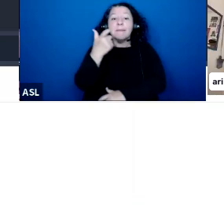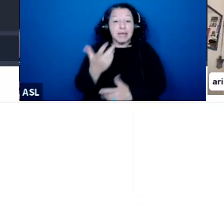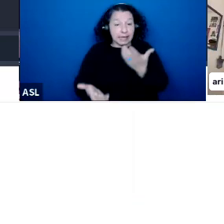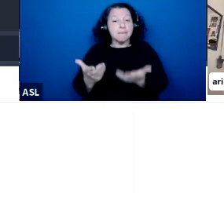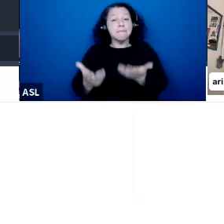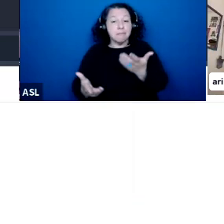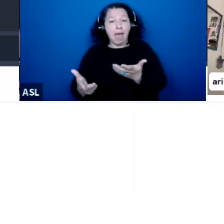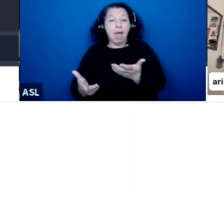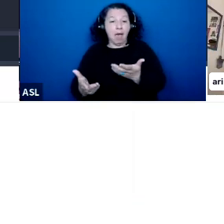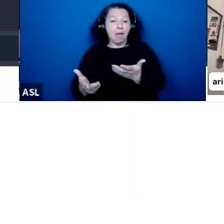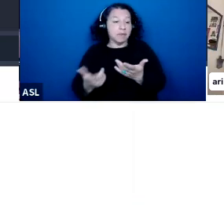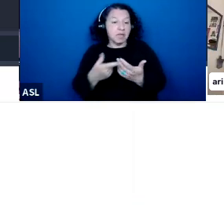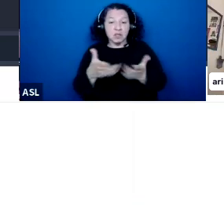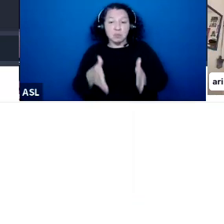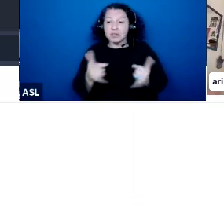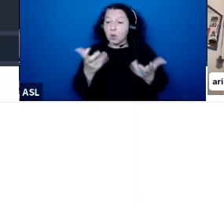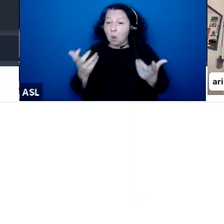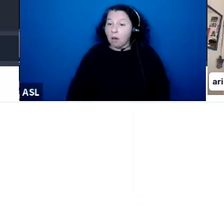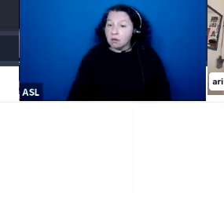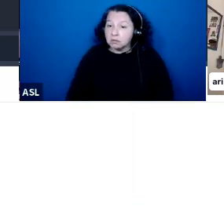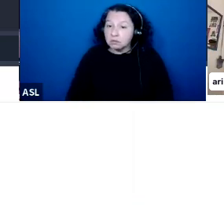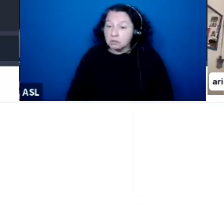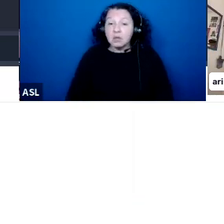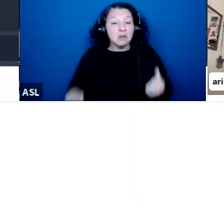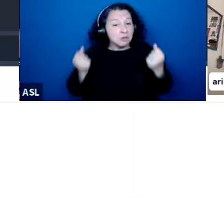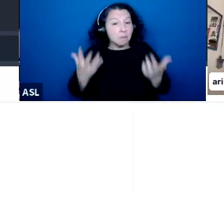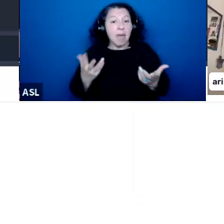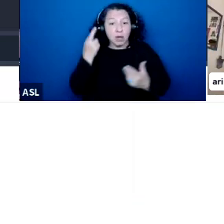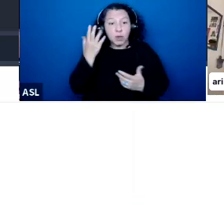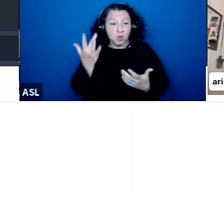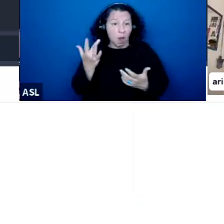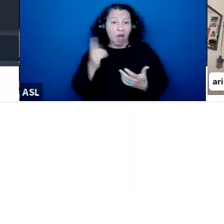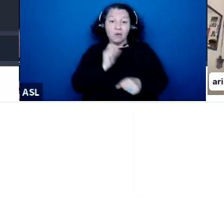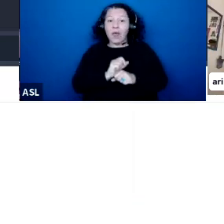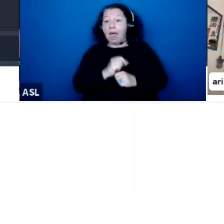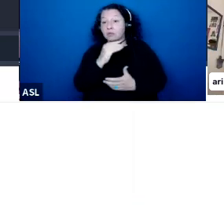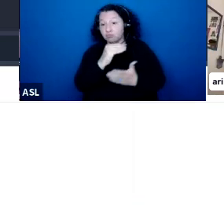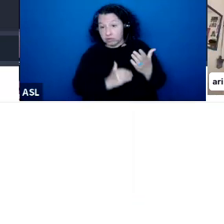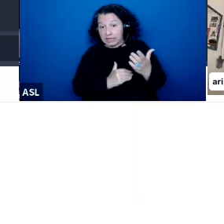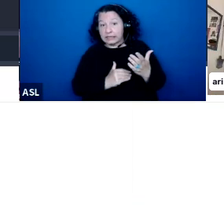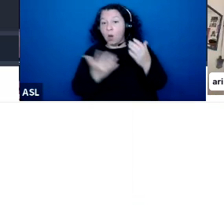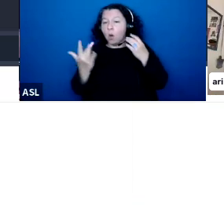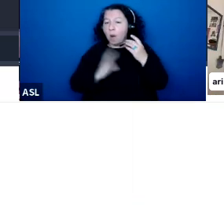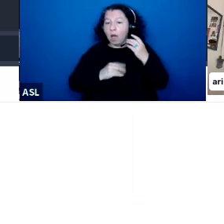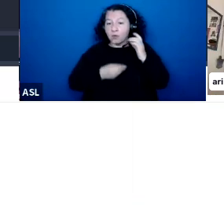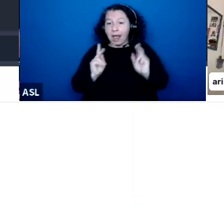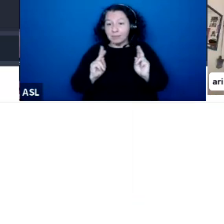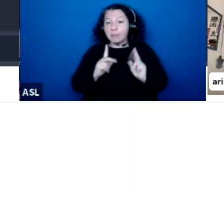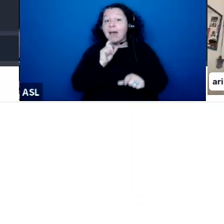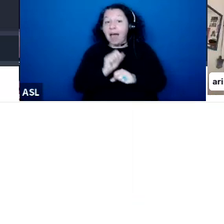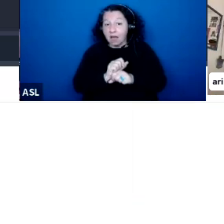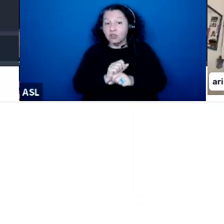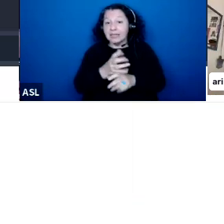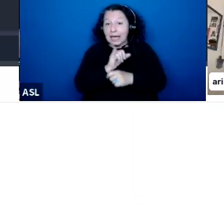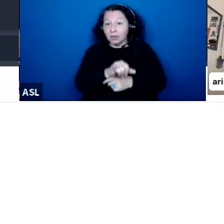they they might still want to do them. And there's a lot of reasons that we actually list here why trans